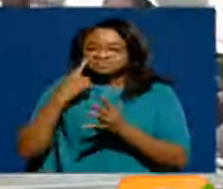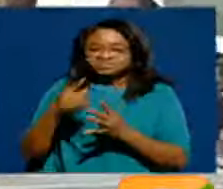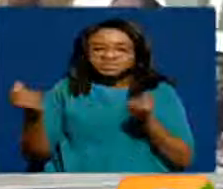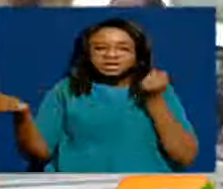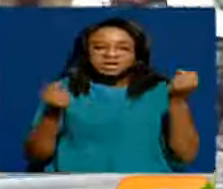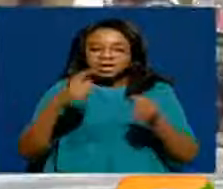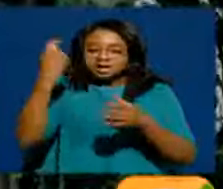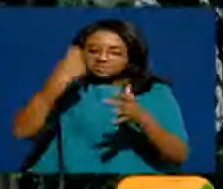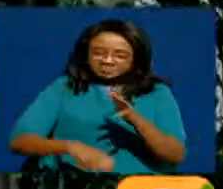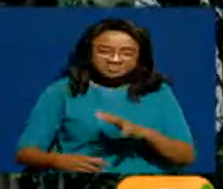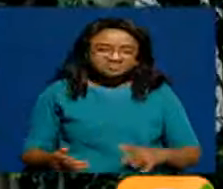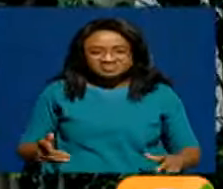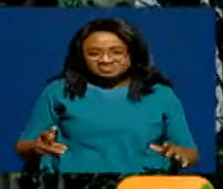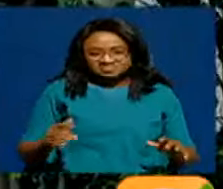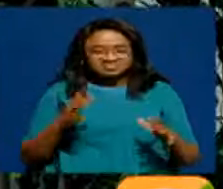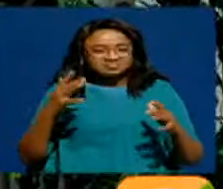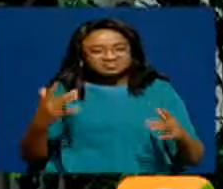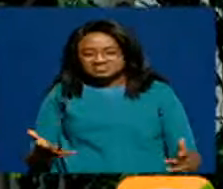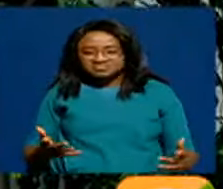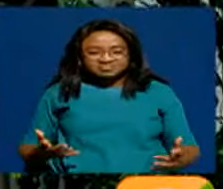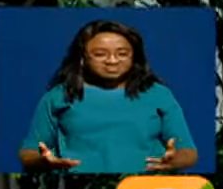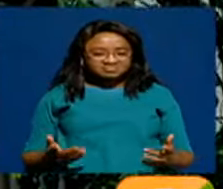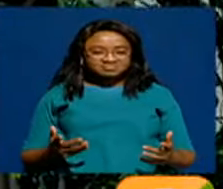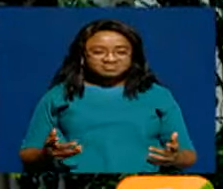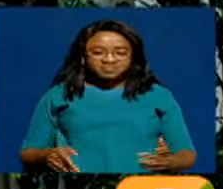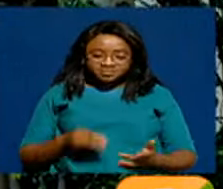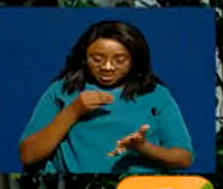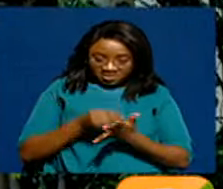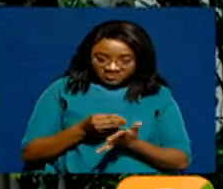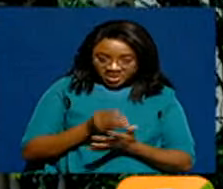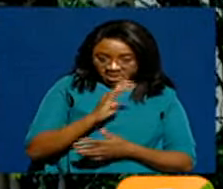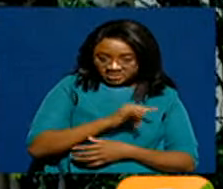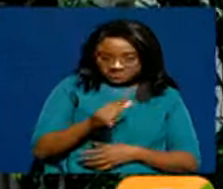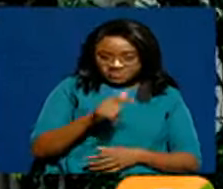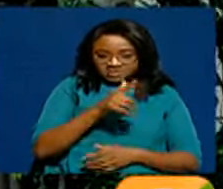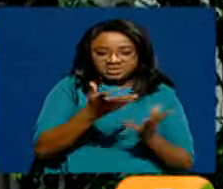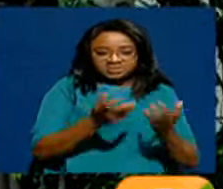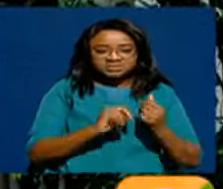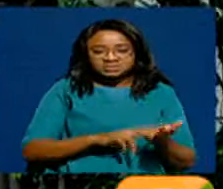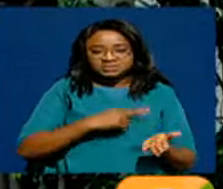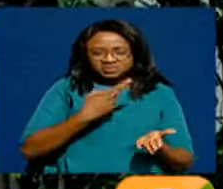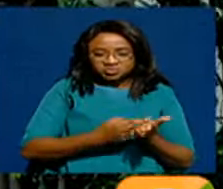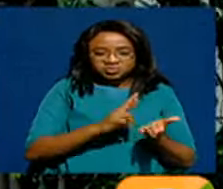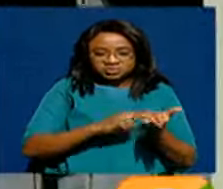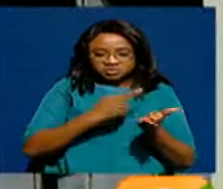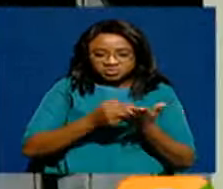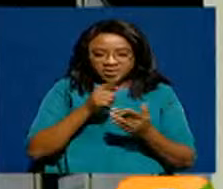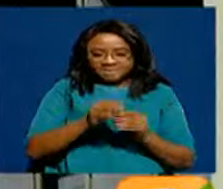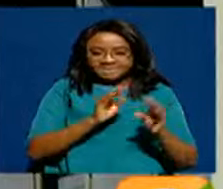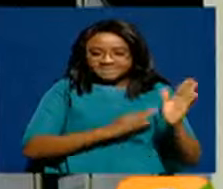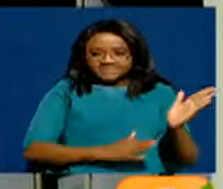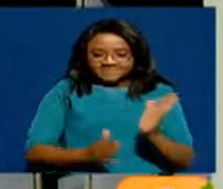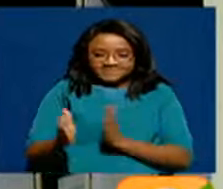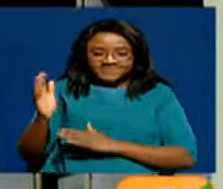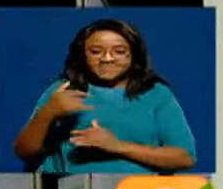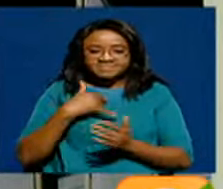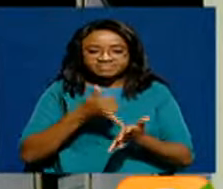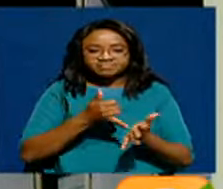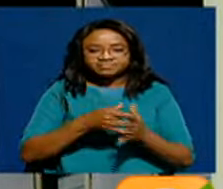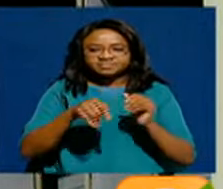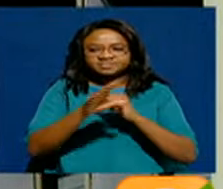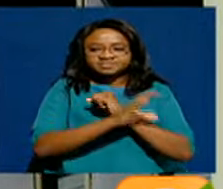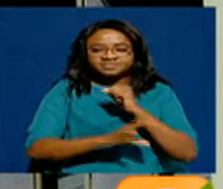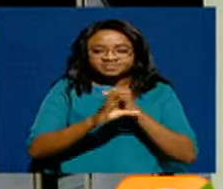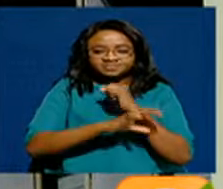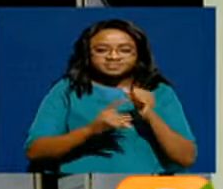gari, ushuru. With the finance bill comes resources. Resources which the formula of sharing them in the country has become a hot